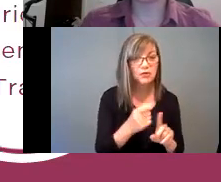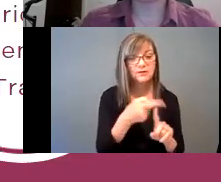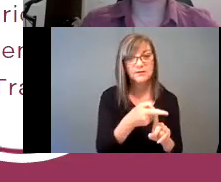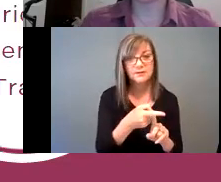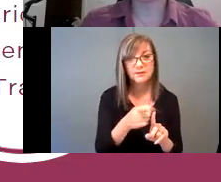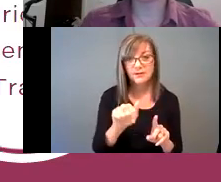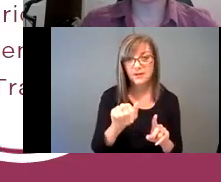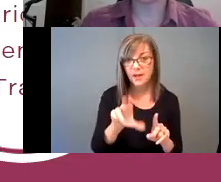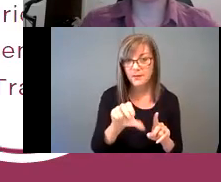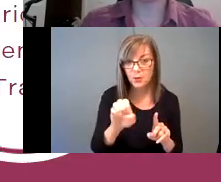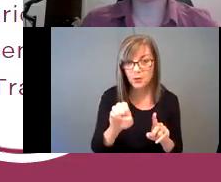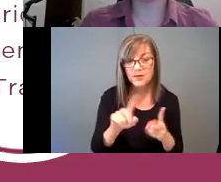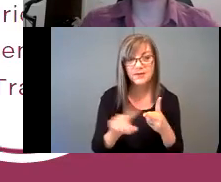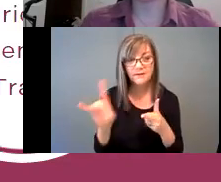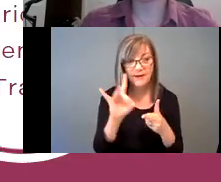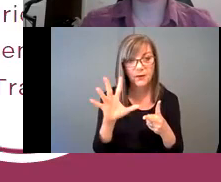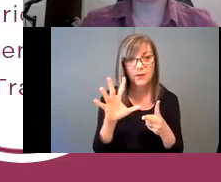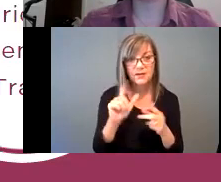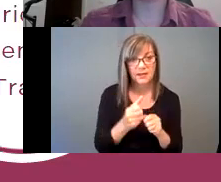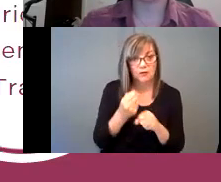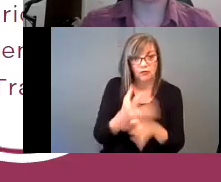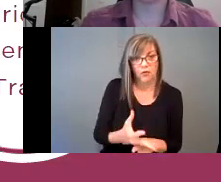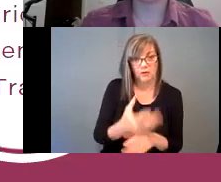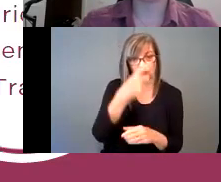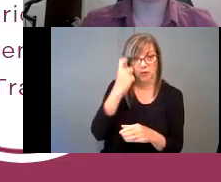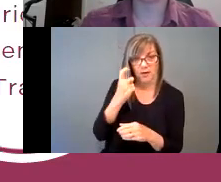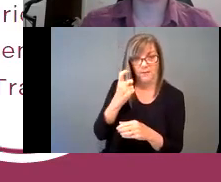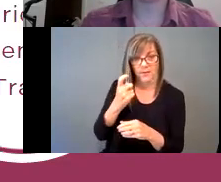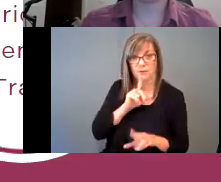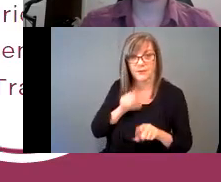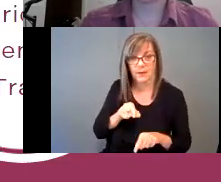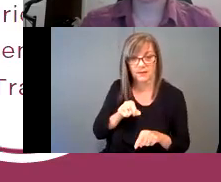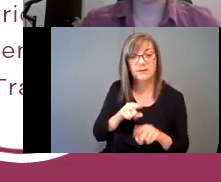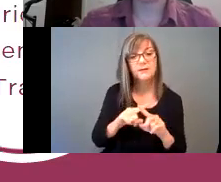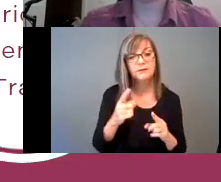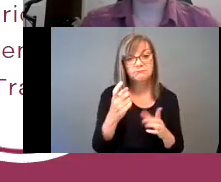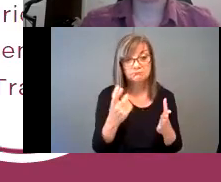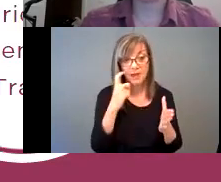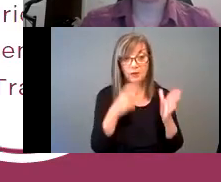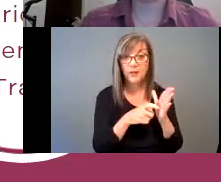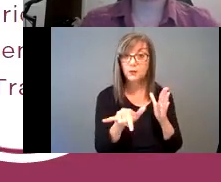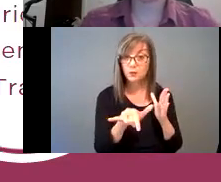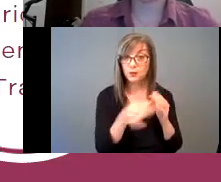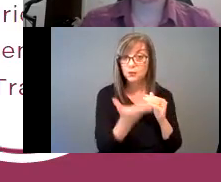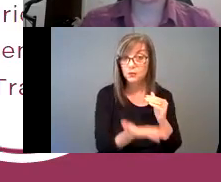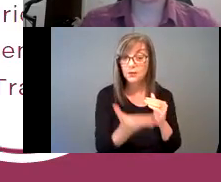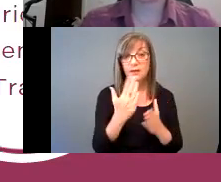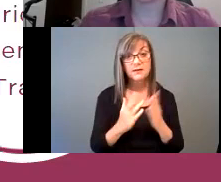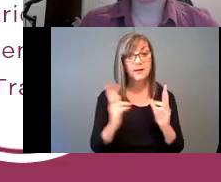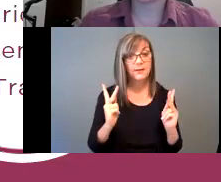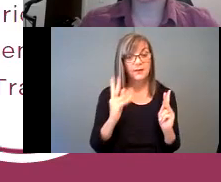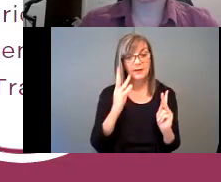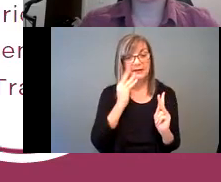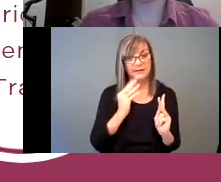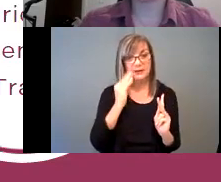potentially lead to trauma for some individuals. But we also need to acknowledge that there are people who experience things